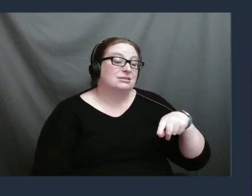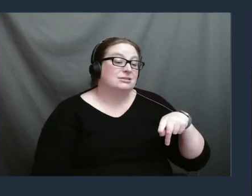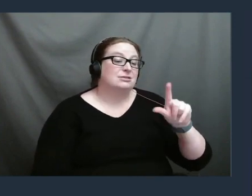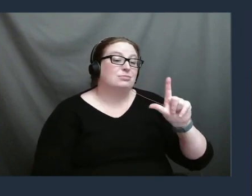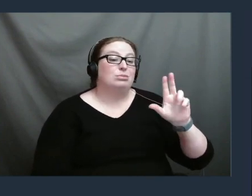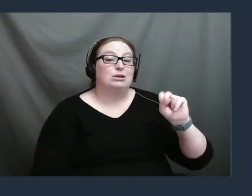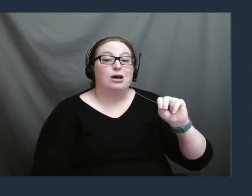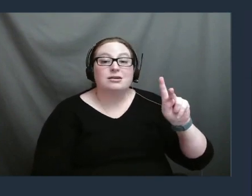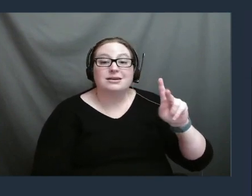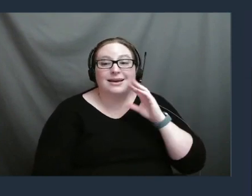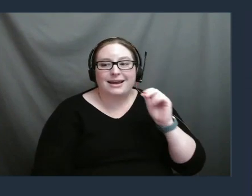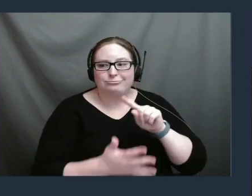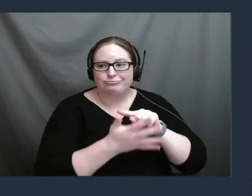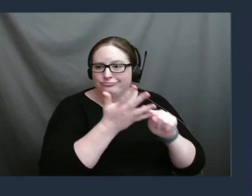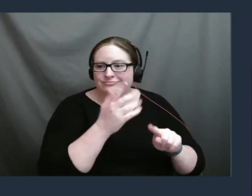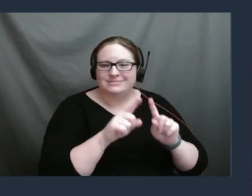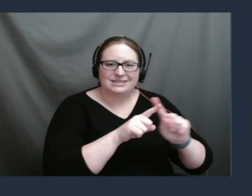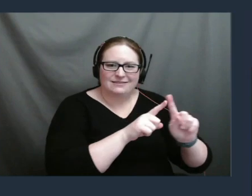endpoints.